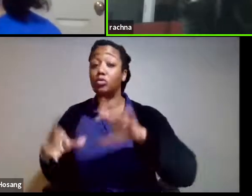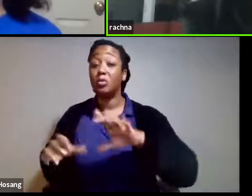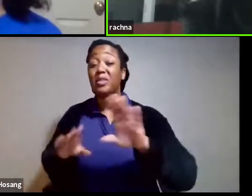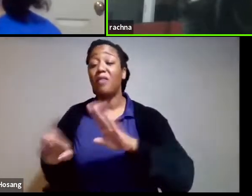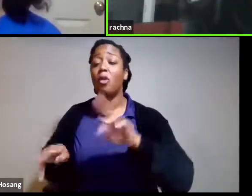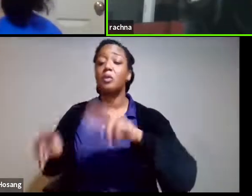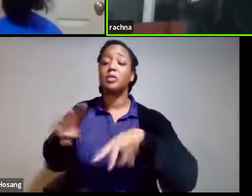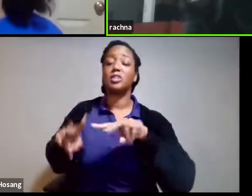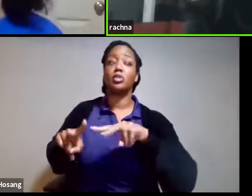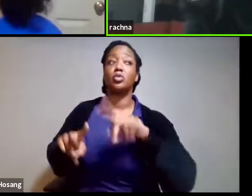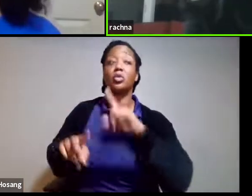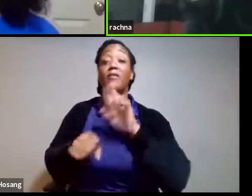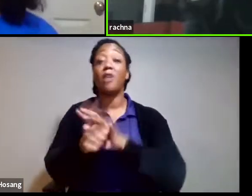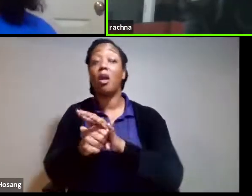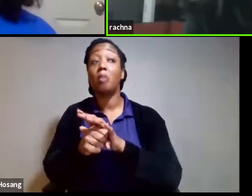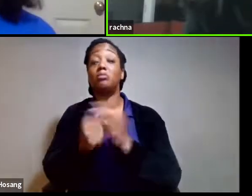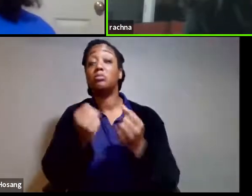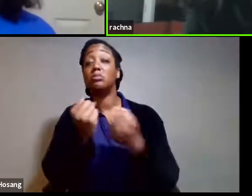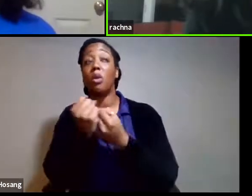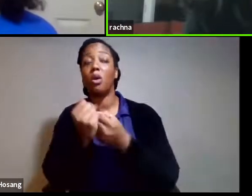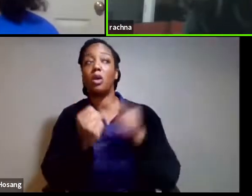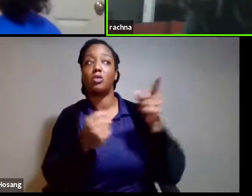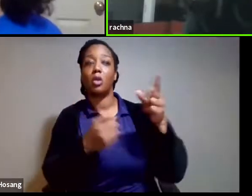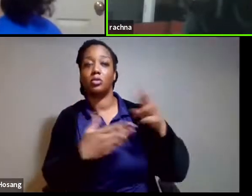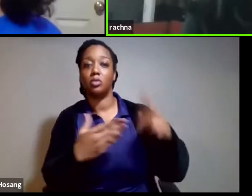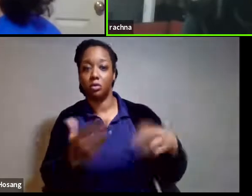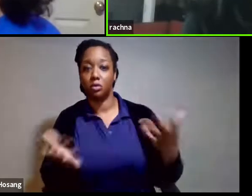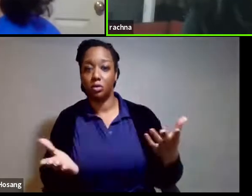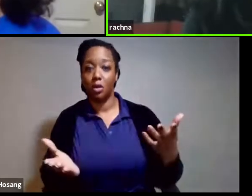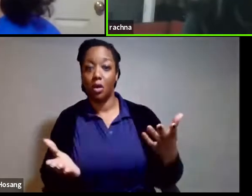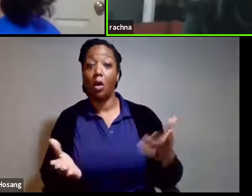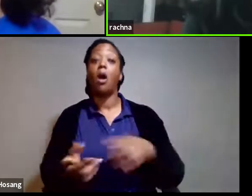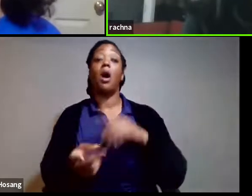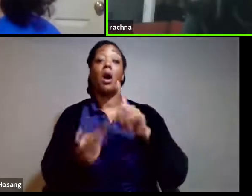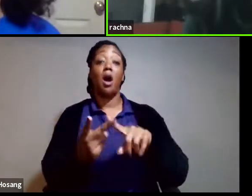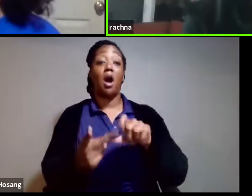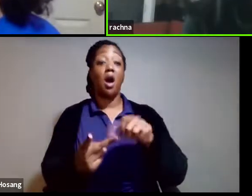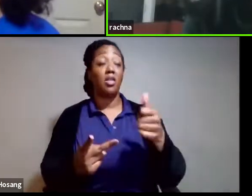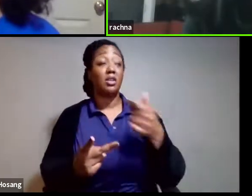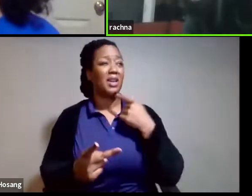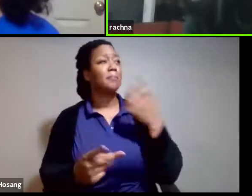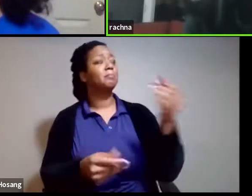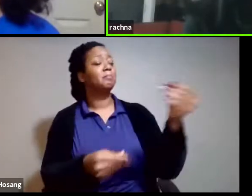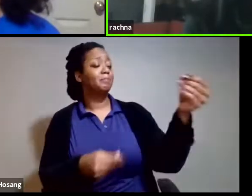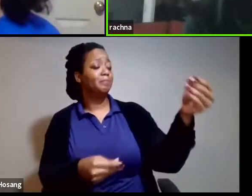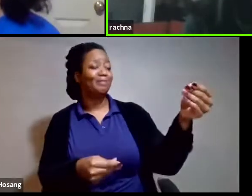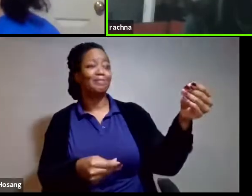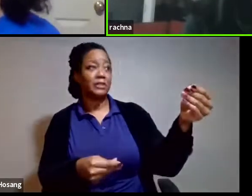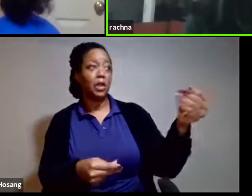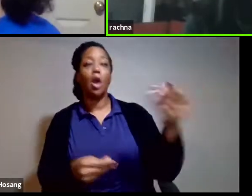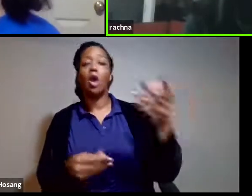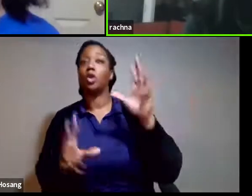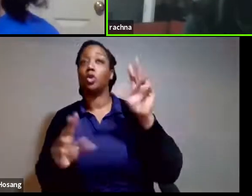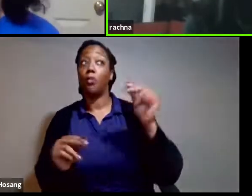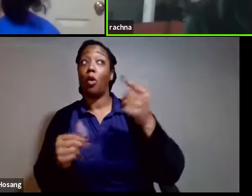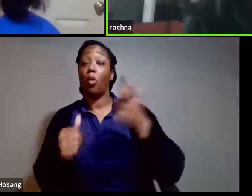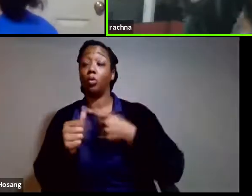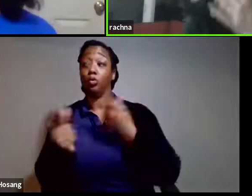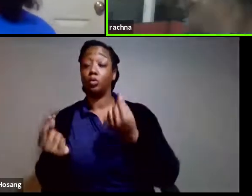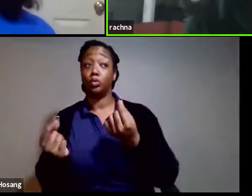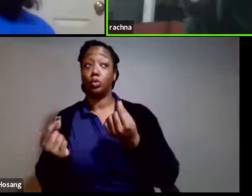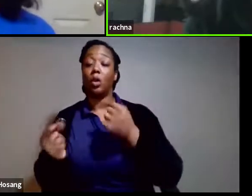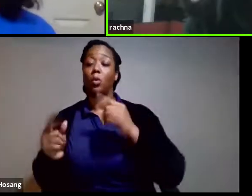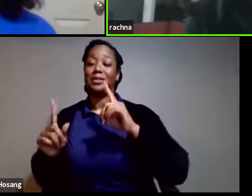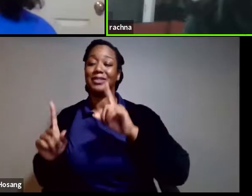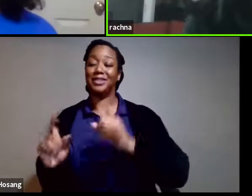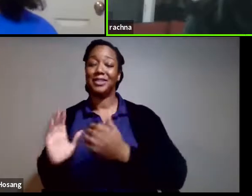sort of confirm the results. Other schools will say, no, we need to replicate the results that the tester did, but